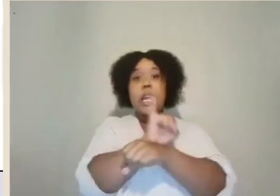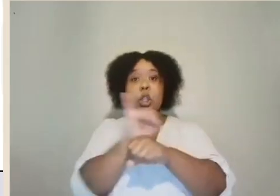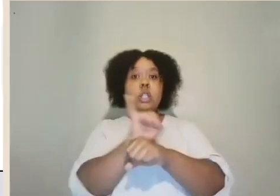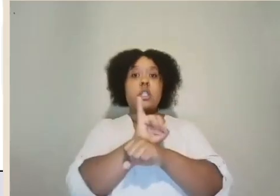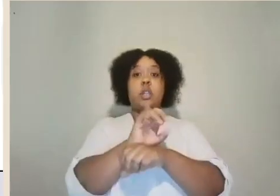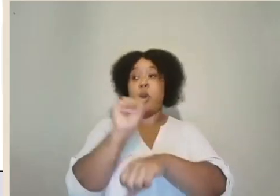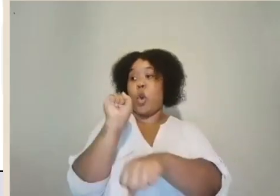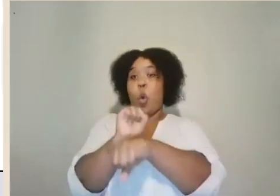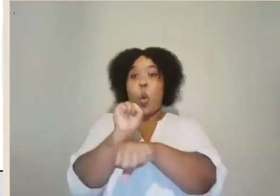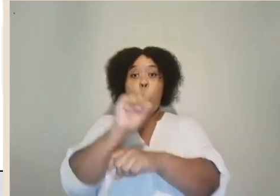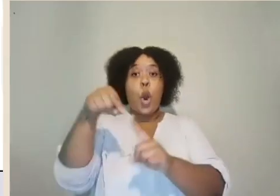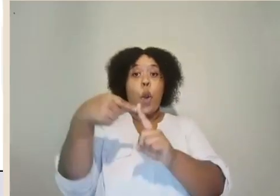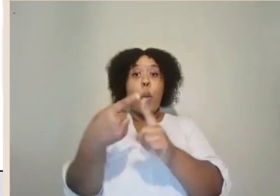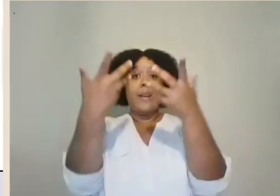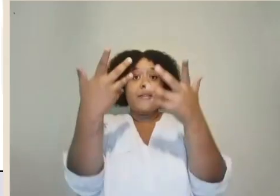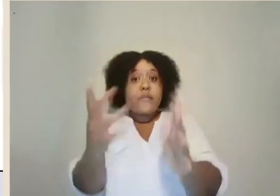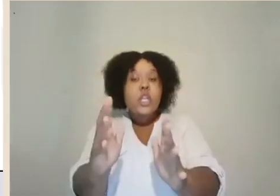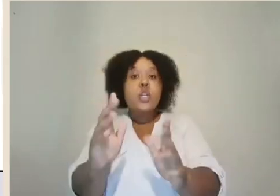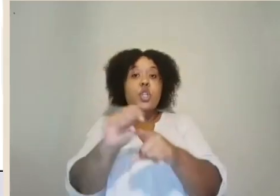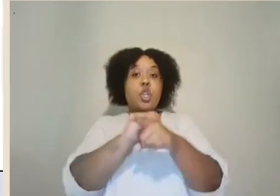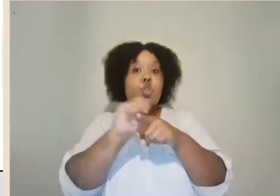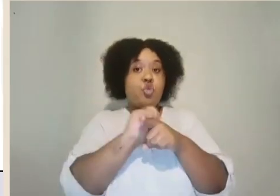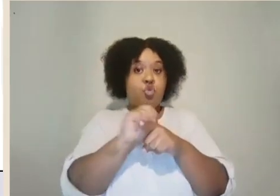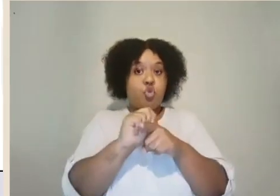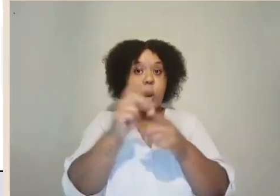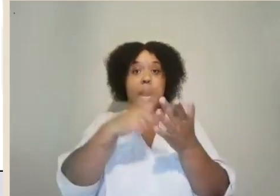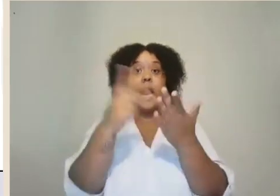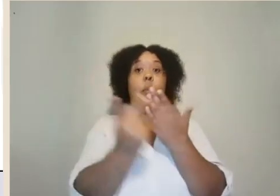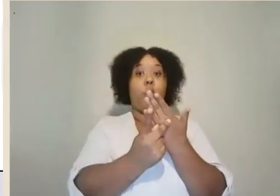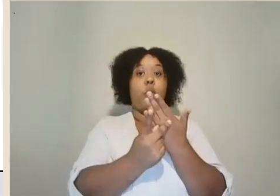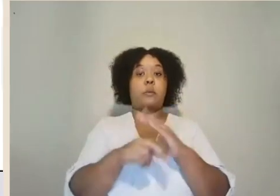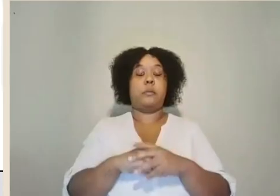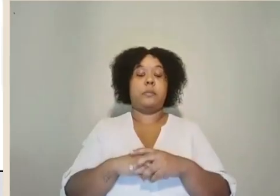employments when they actually complete the training that we started to devise here.